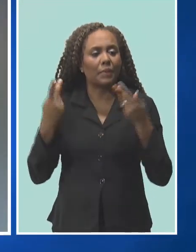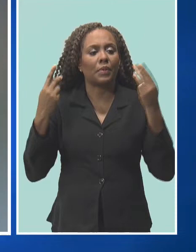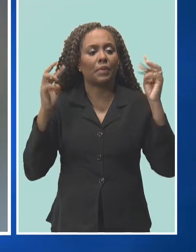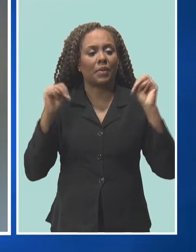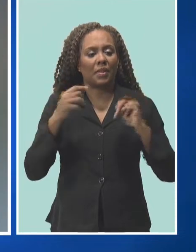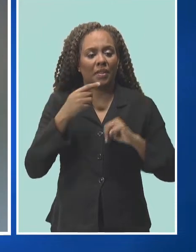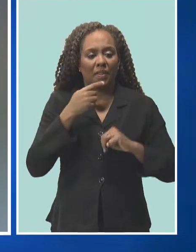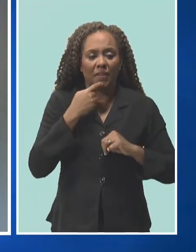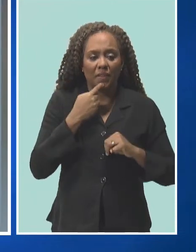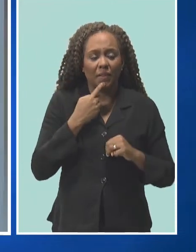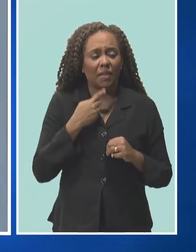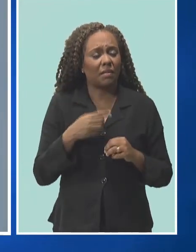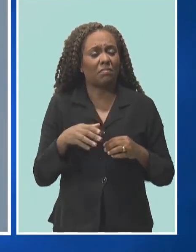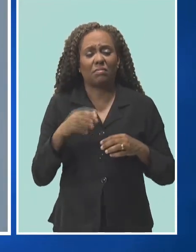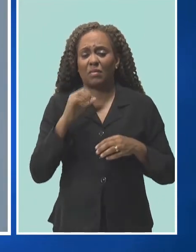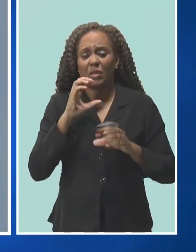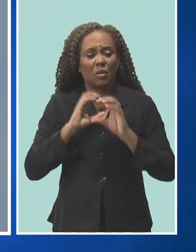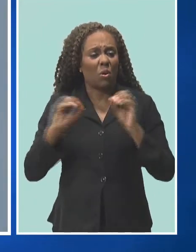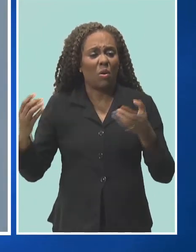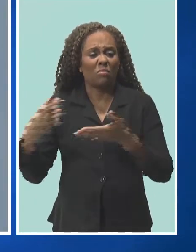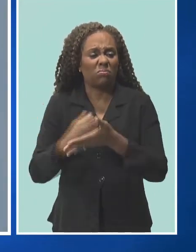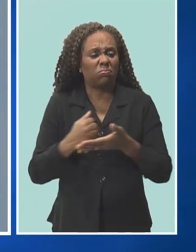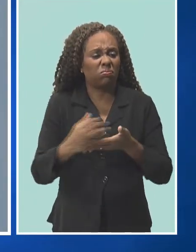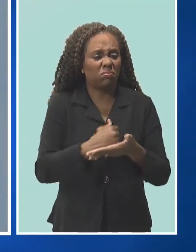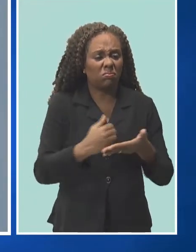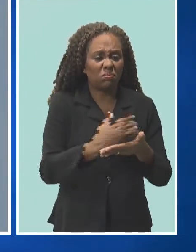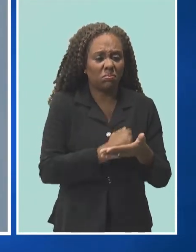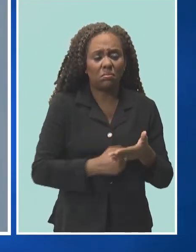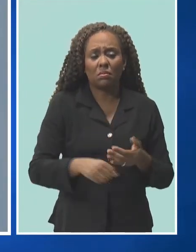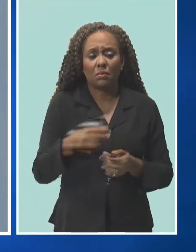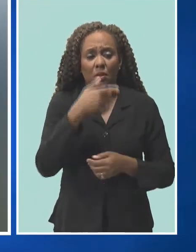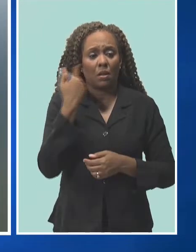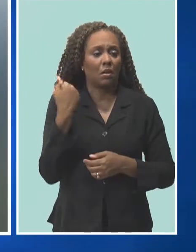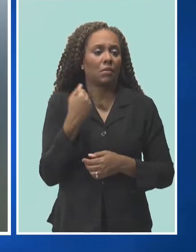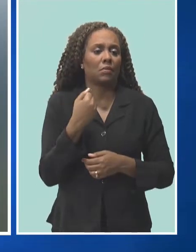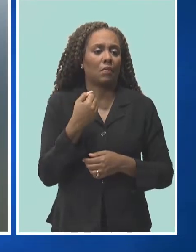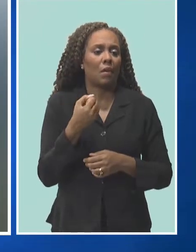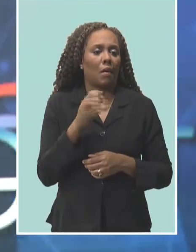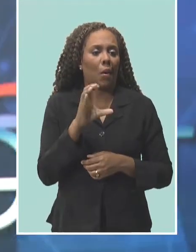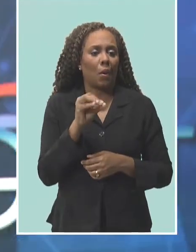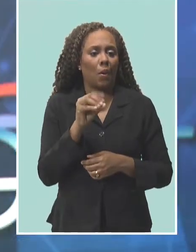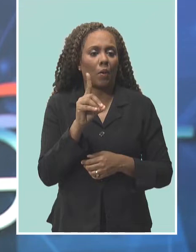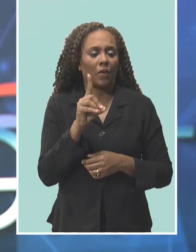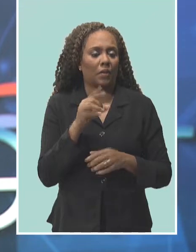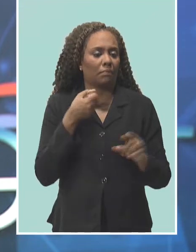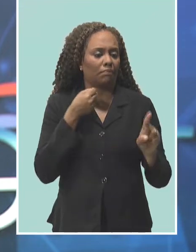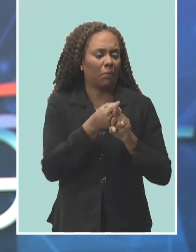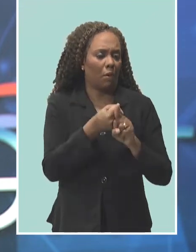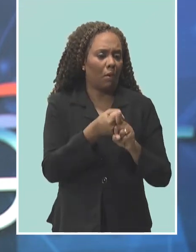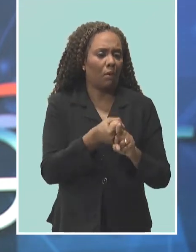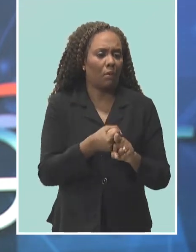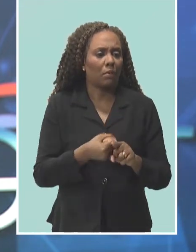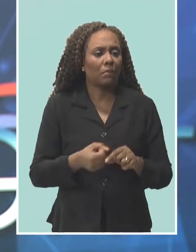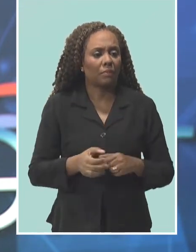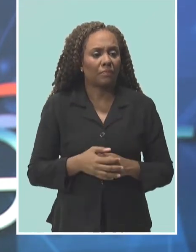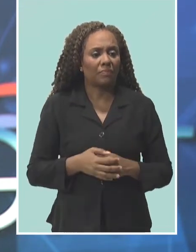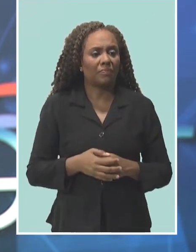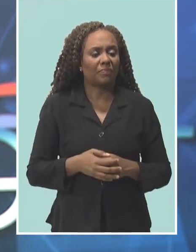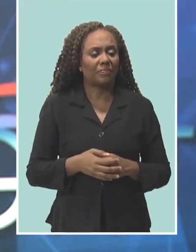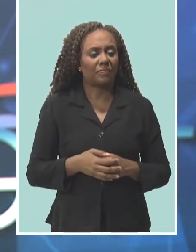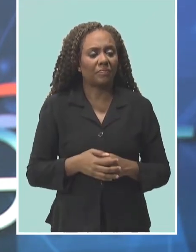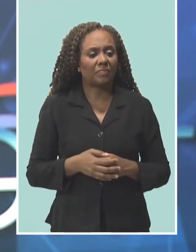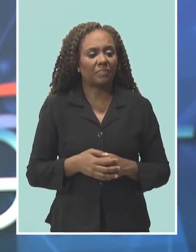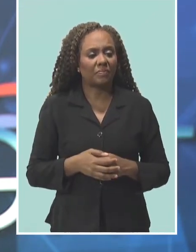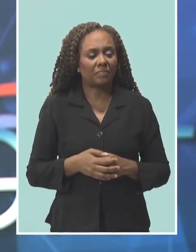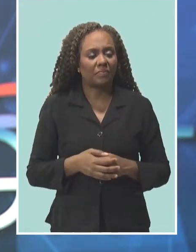airline's losses have increased exponentially as a result of COVID-19. In other news, while a